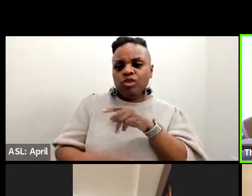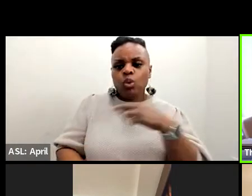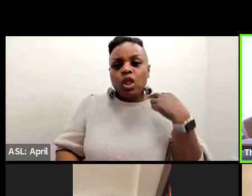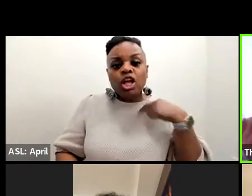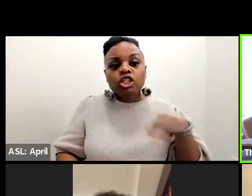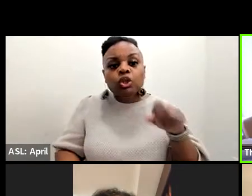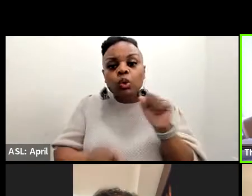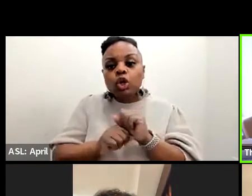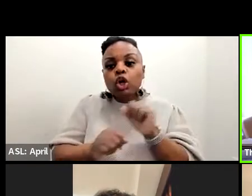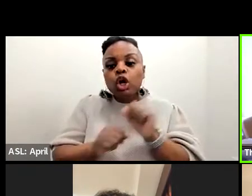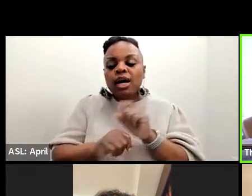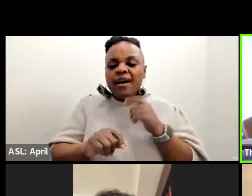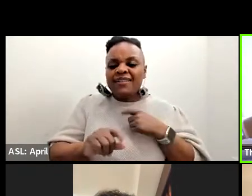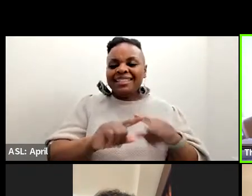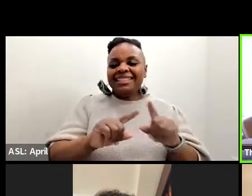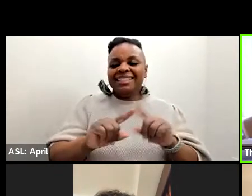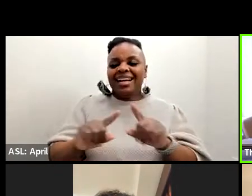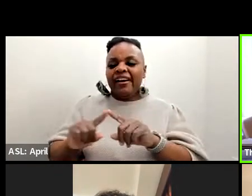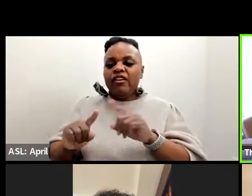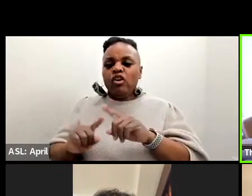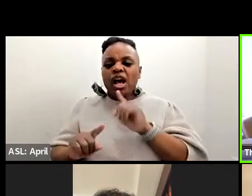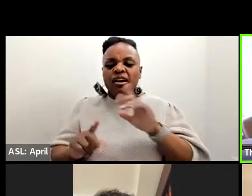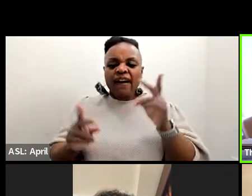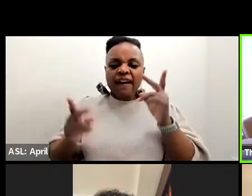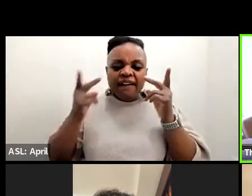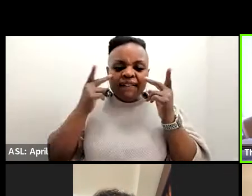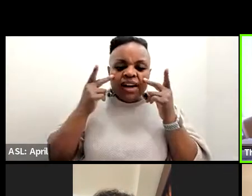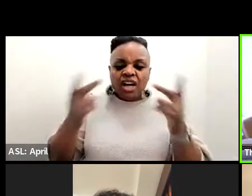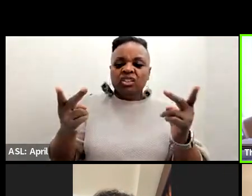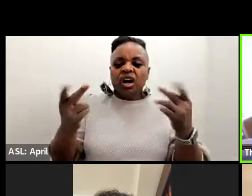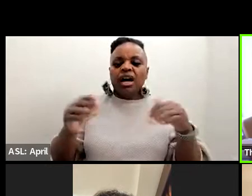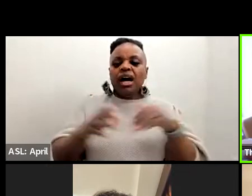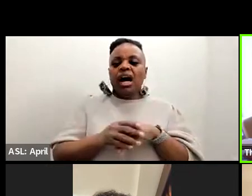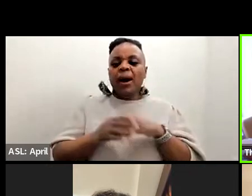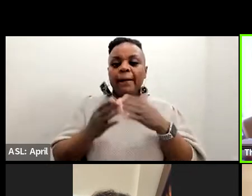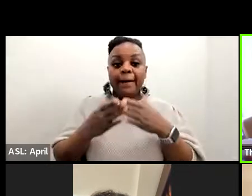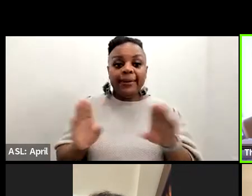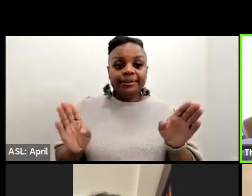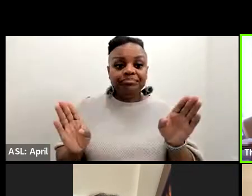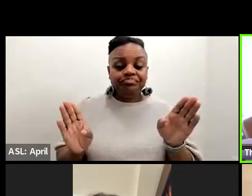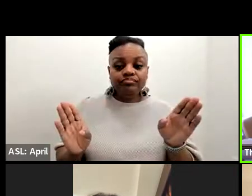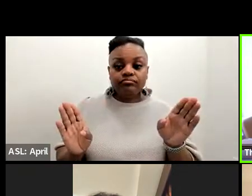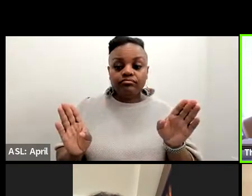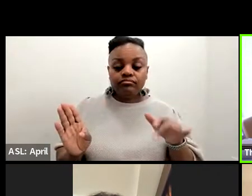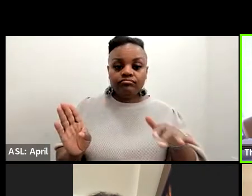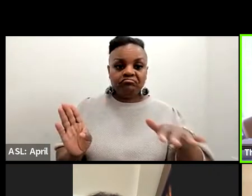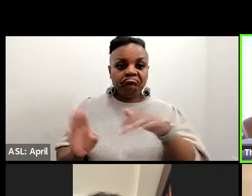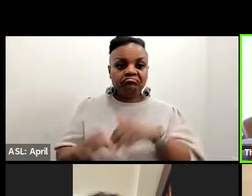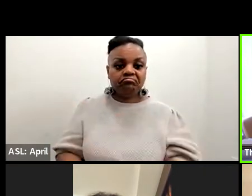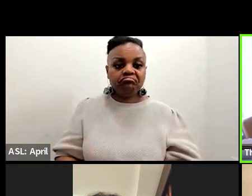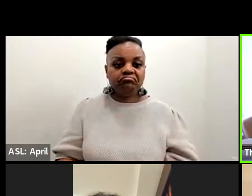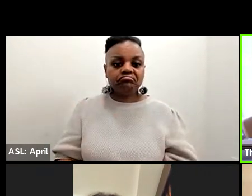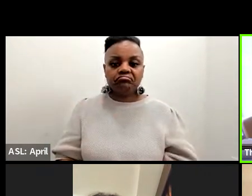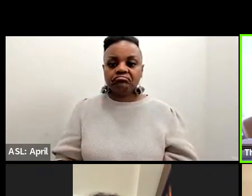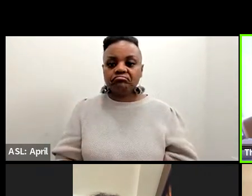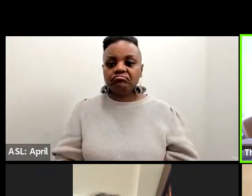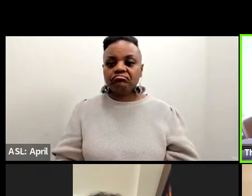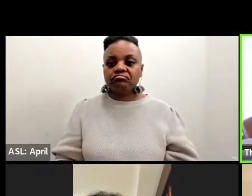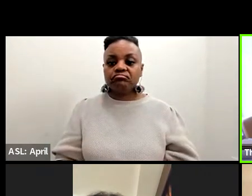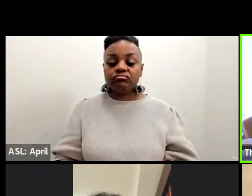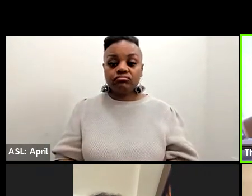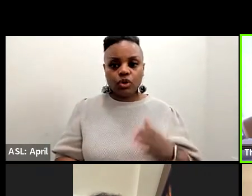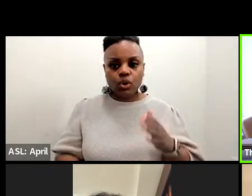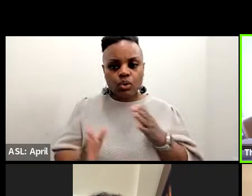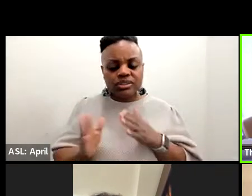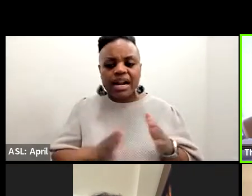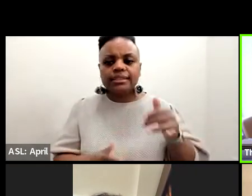they appear in various public spaces as an organized and large group of people doing Muslim Brotherhood